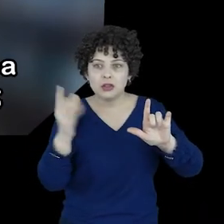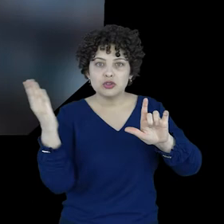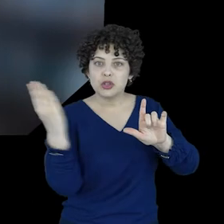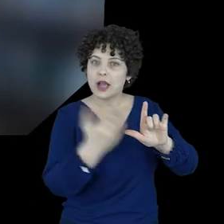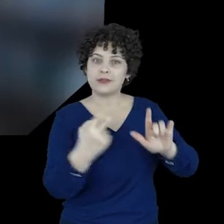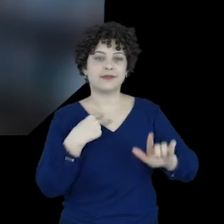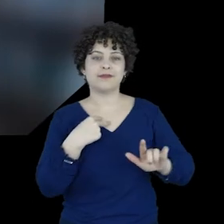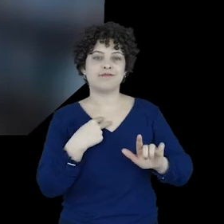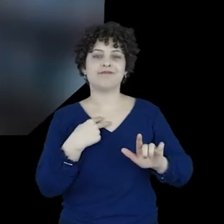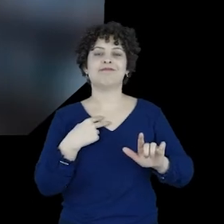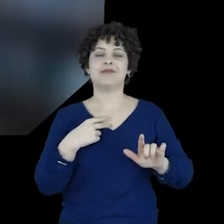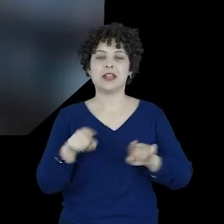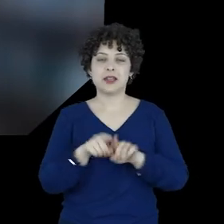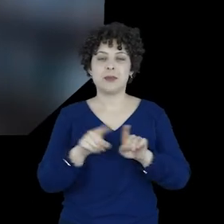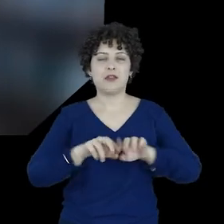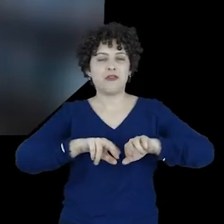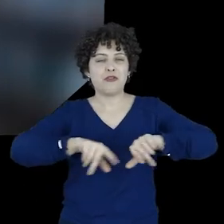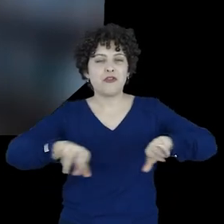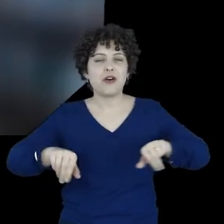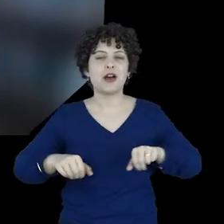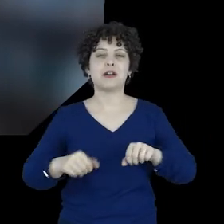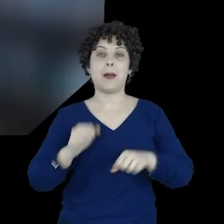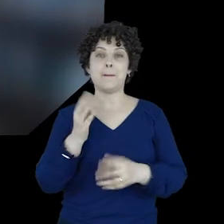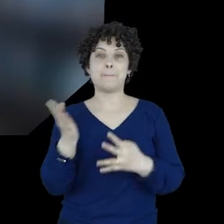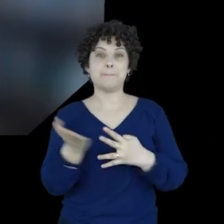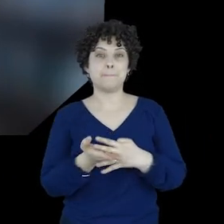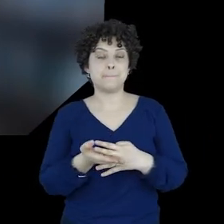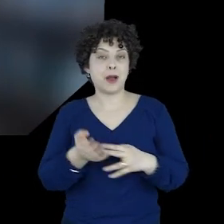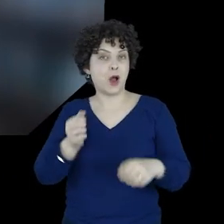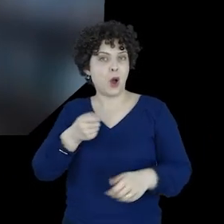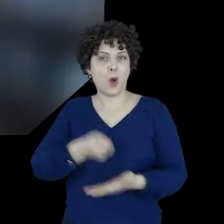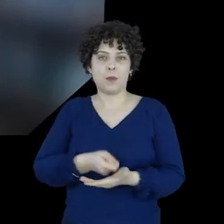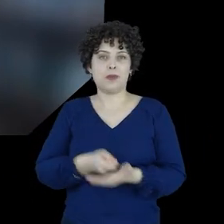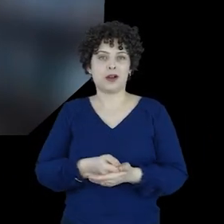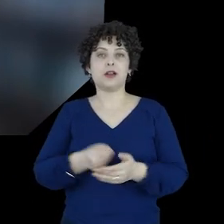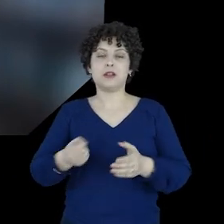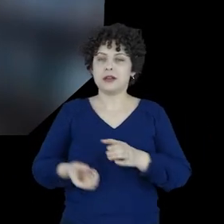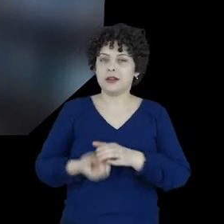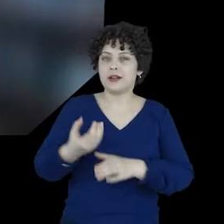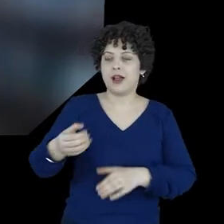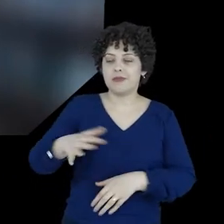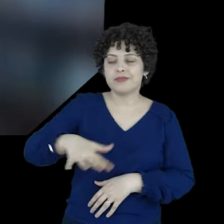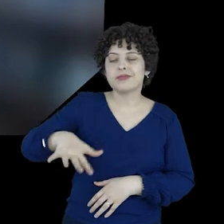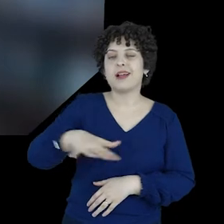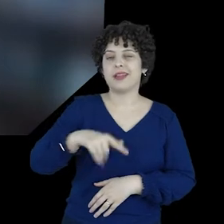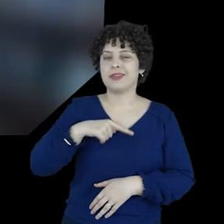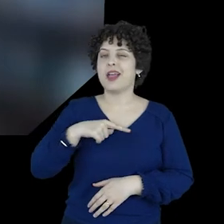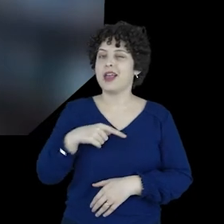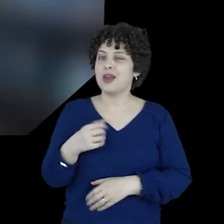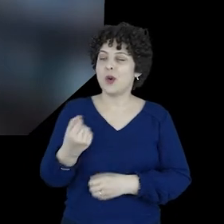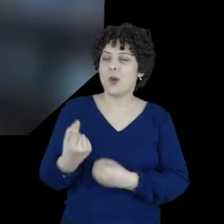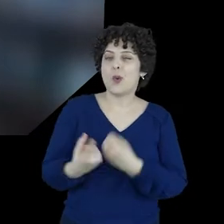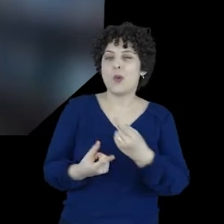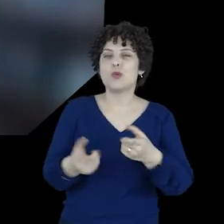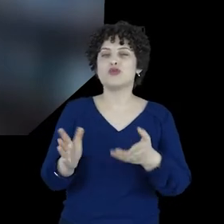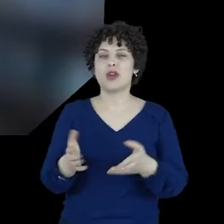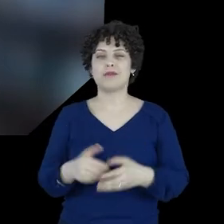videos, and a number of other well-being features about time off and time out are being introduced across the